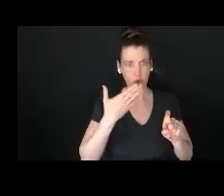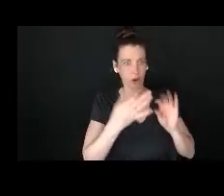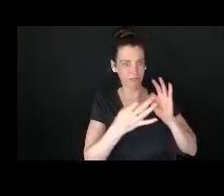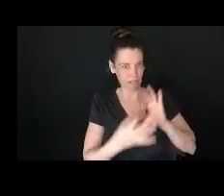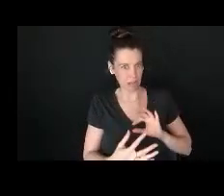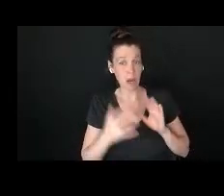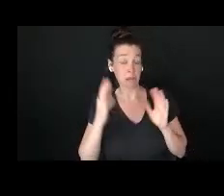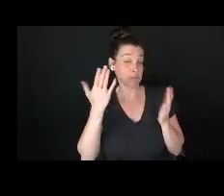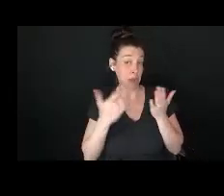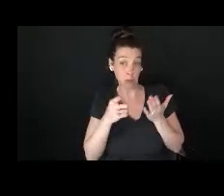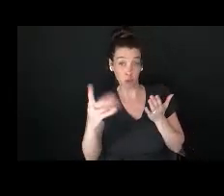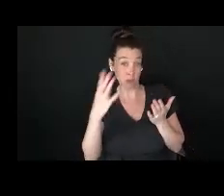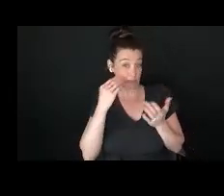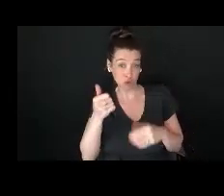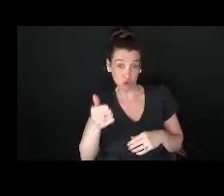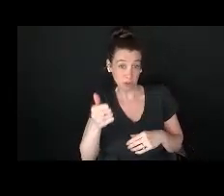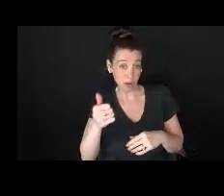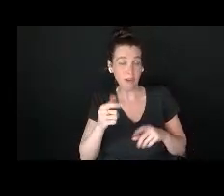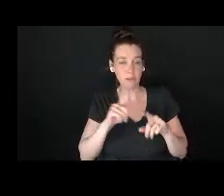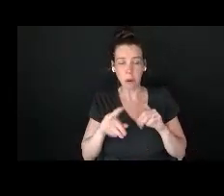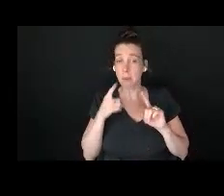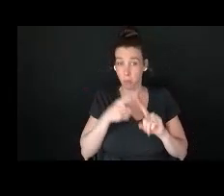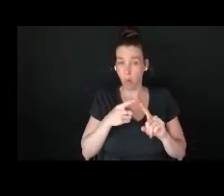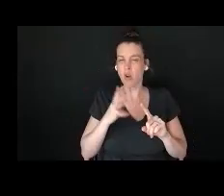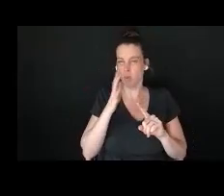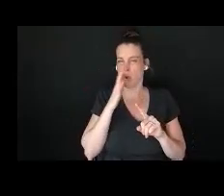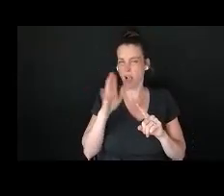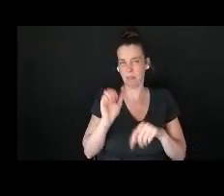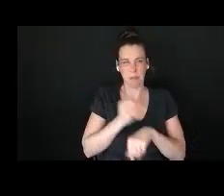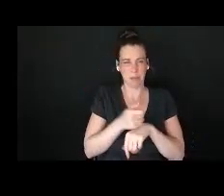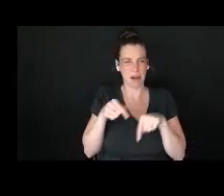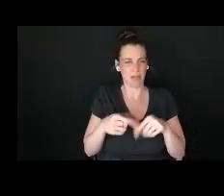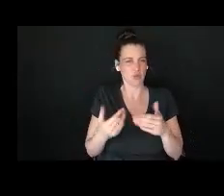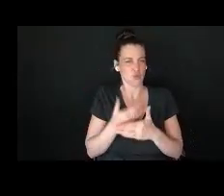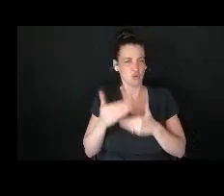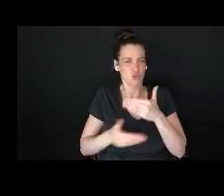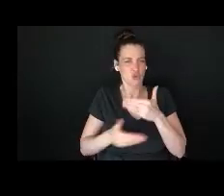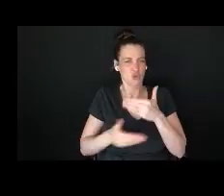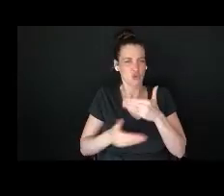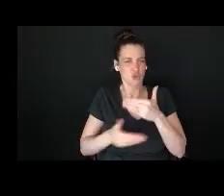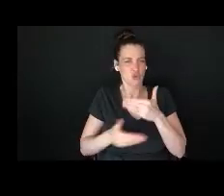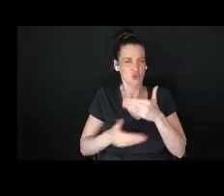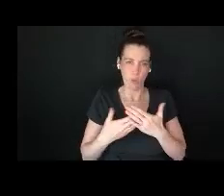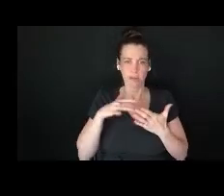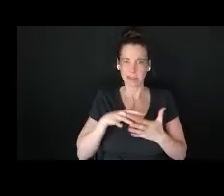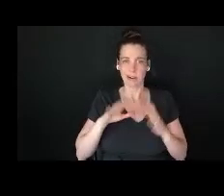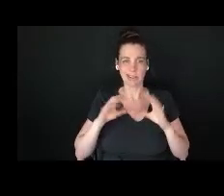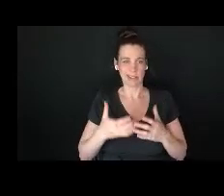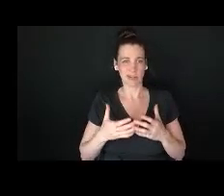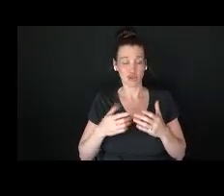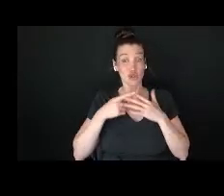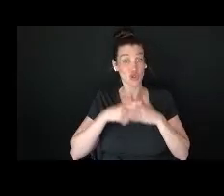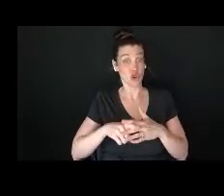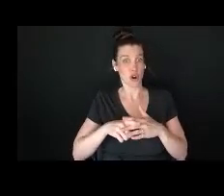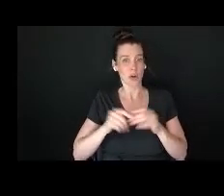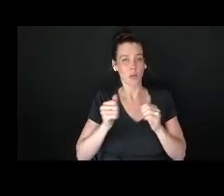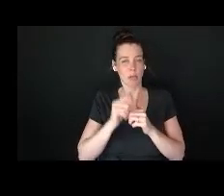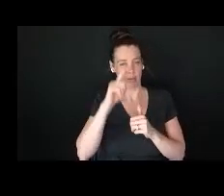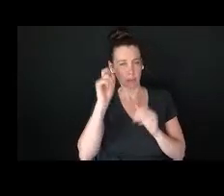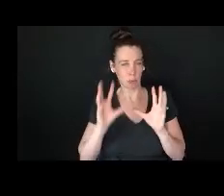it in your own study section meetings as well, but we're going to be implementing this across all study sections, starting with our summer